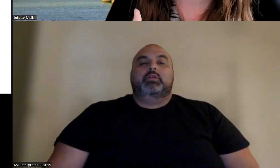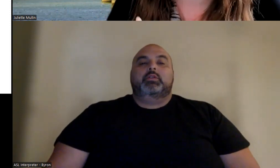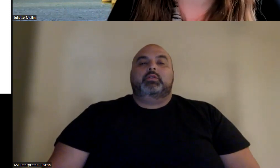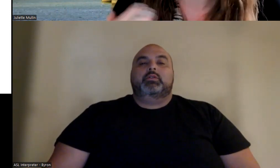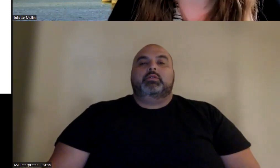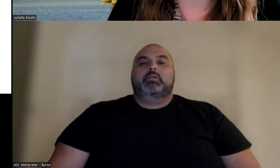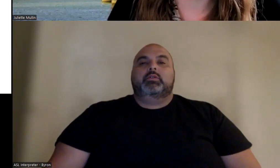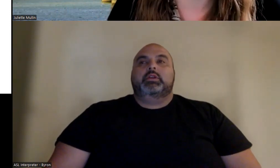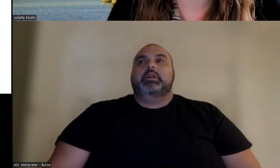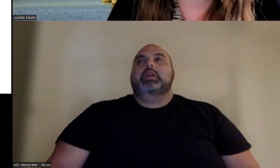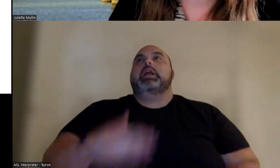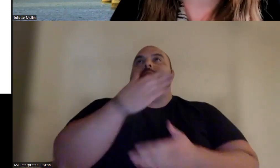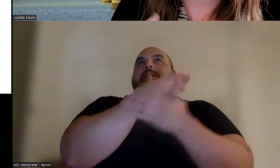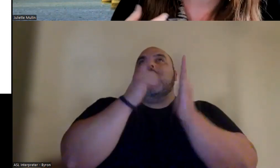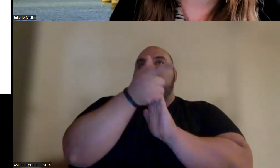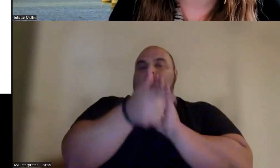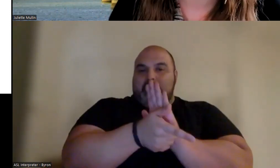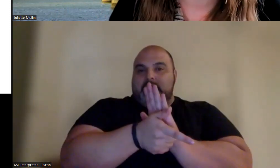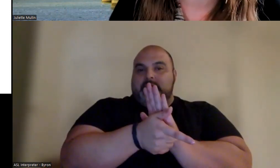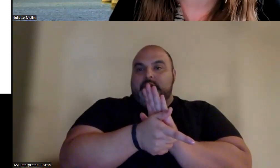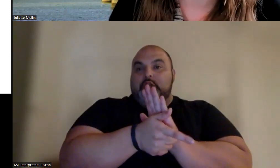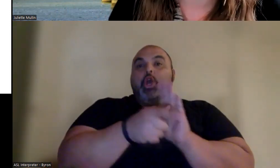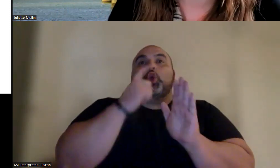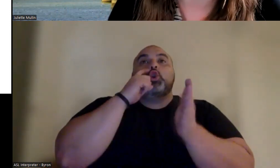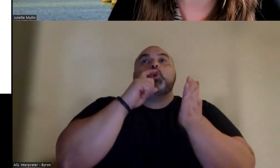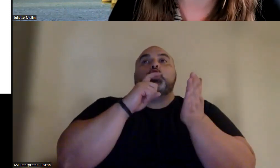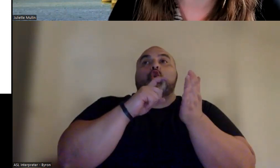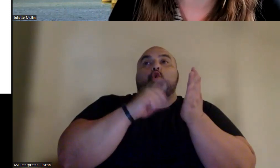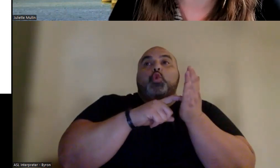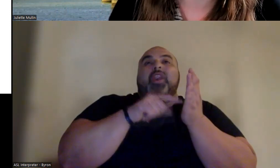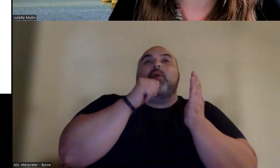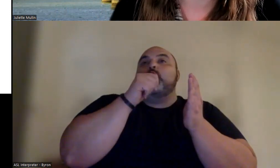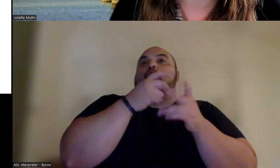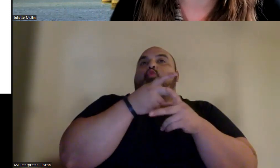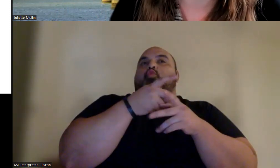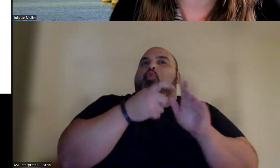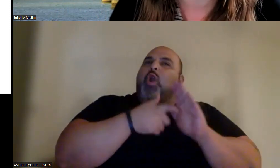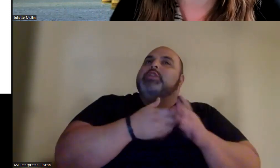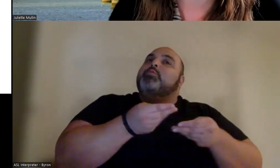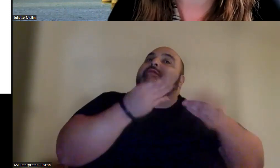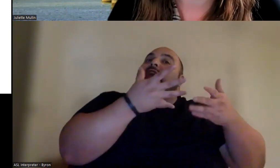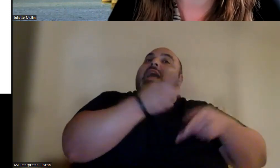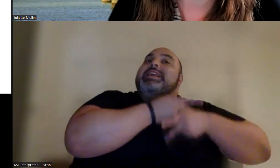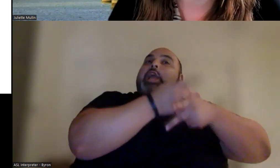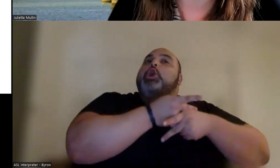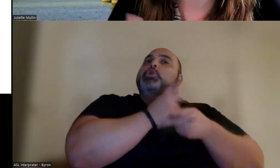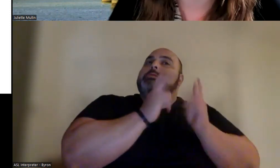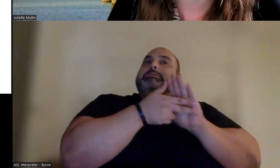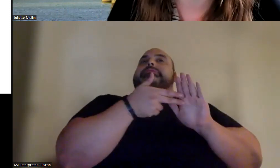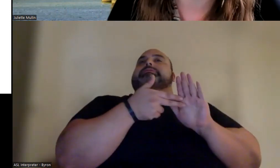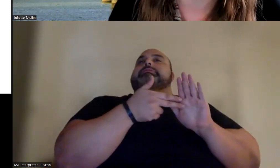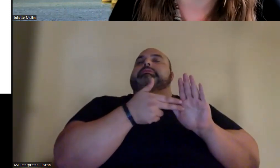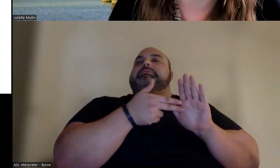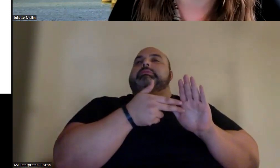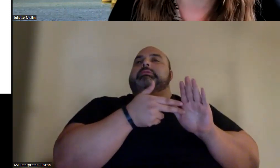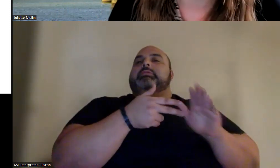Some laws specifically note that this person is not required to provide care in order to receive this designation, and the designation is